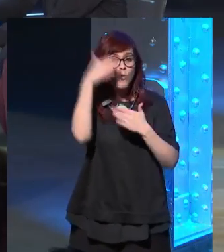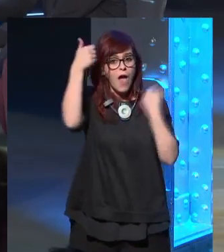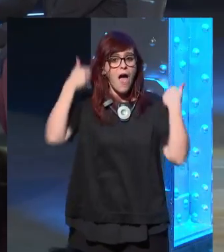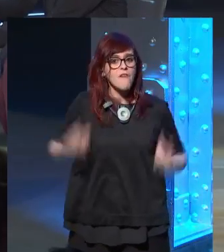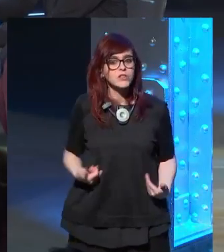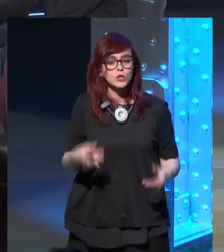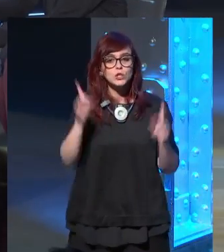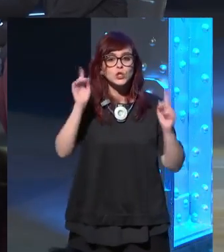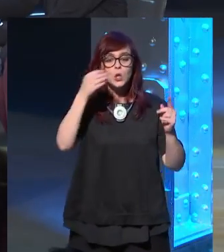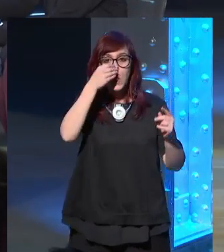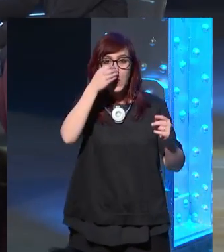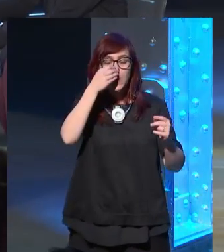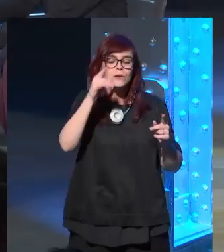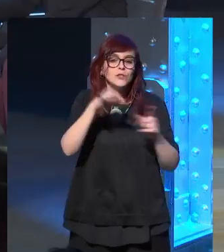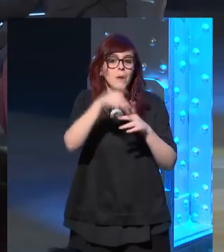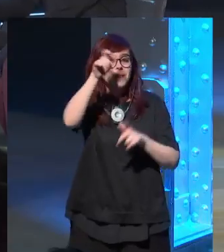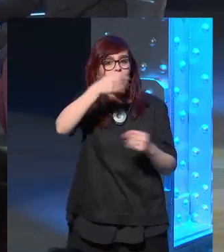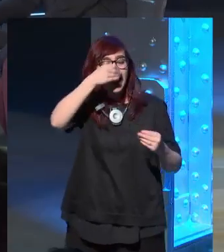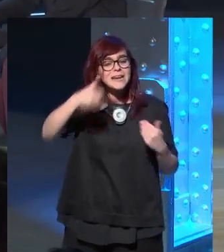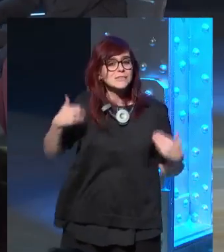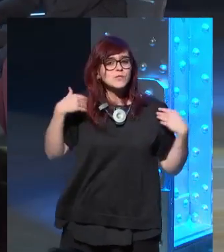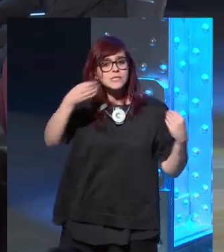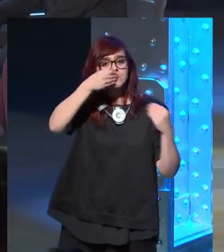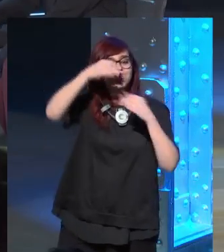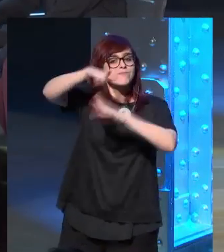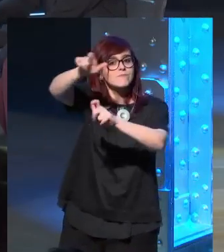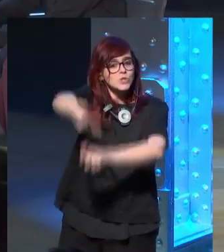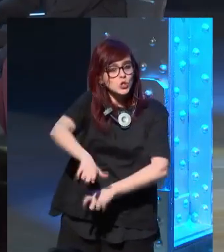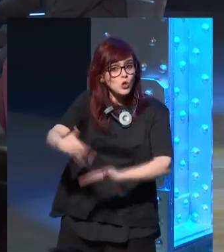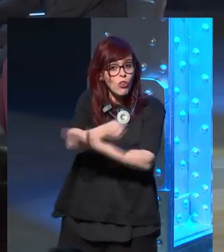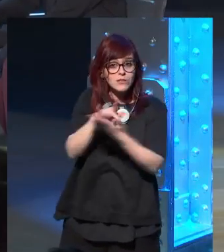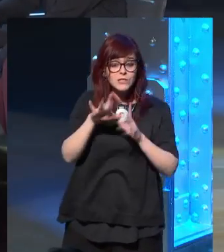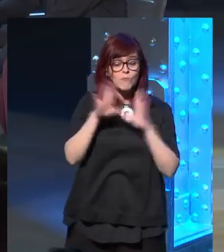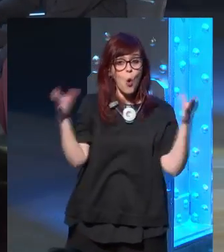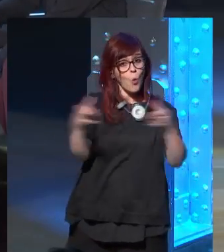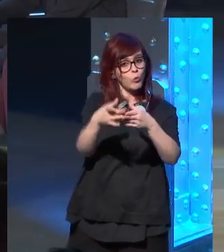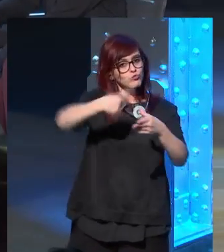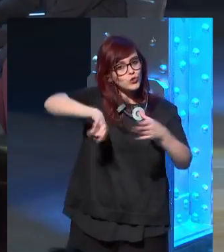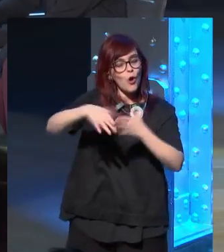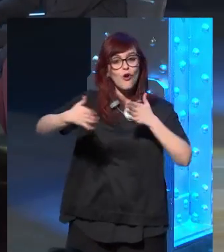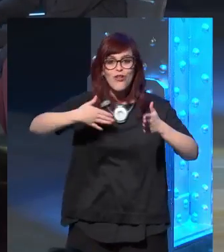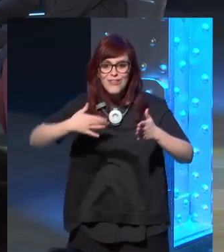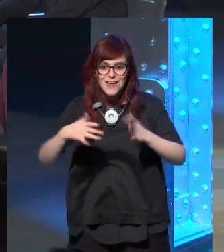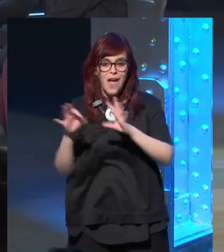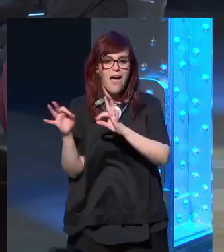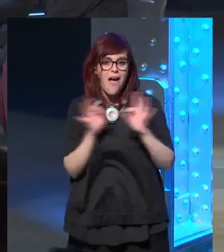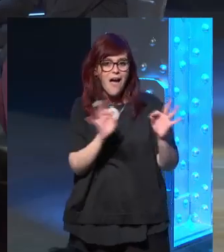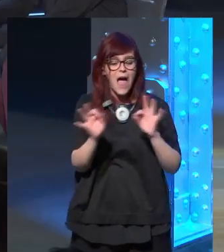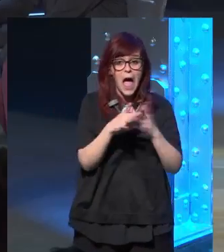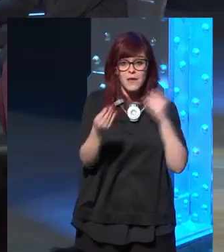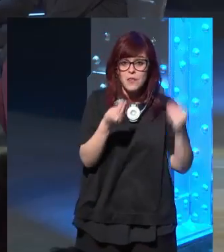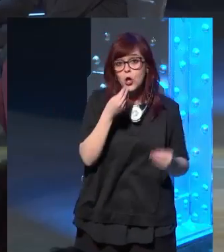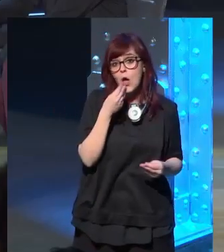very low stress, informal way of being together, where we cook and spend a few hours cooking, and then we eat sometimes good food, sometimes horrible